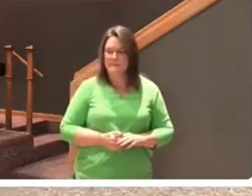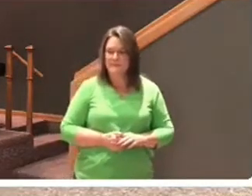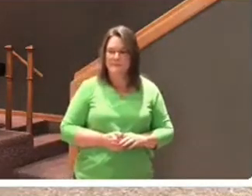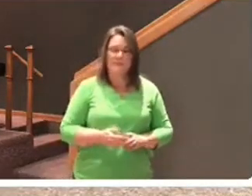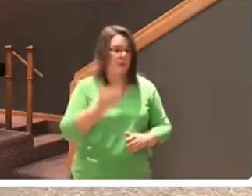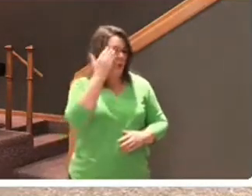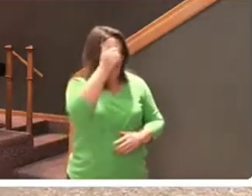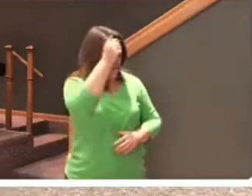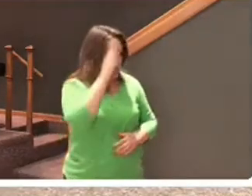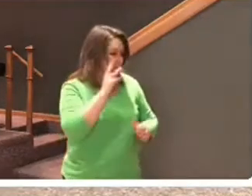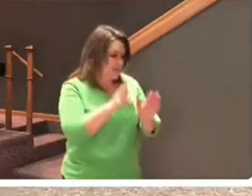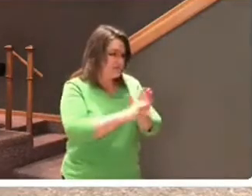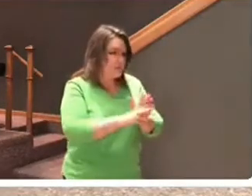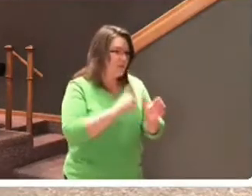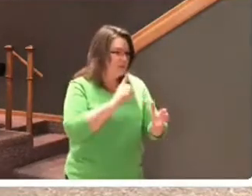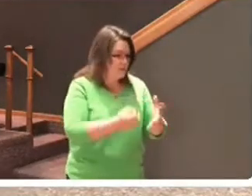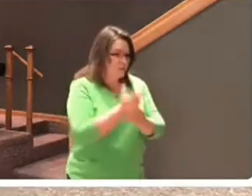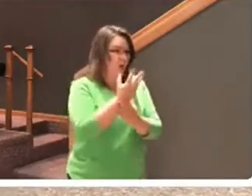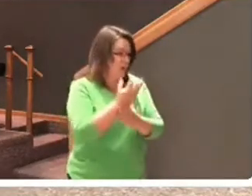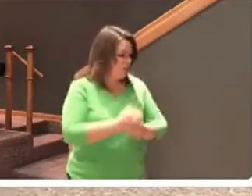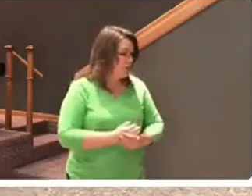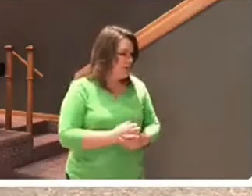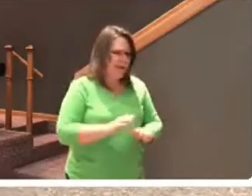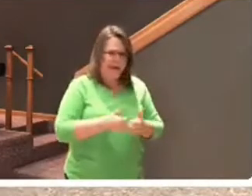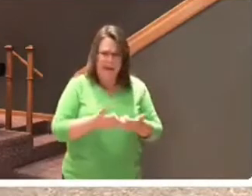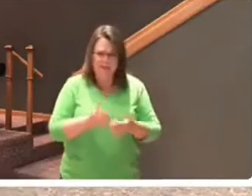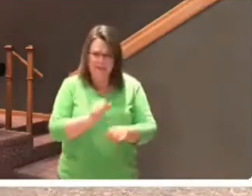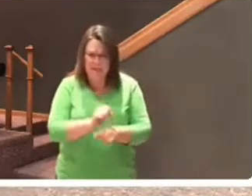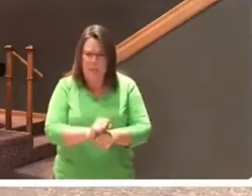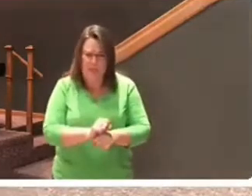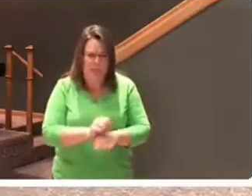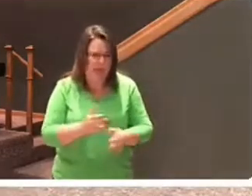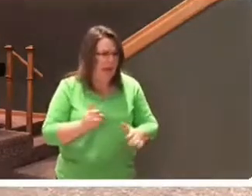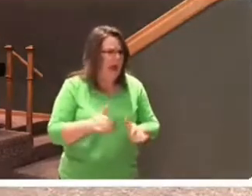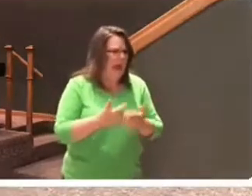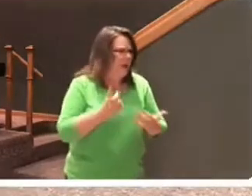we know that God's will is growth. So how does that work?